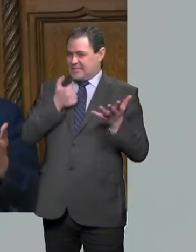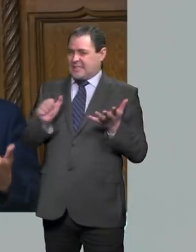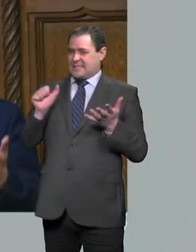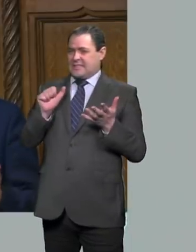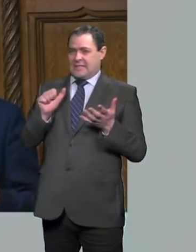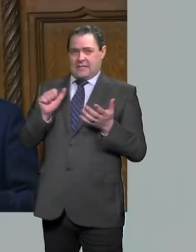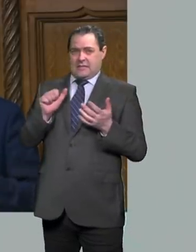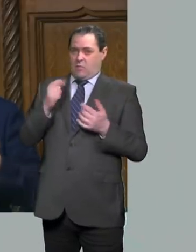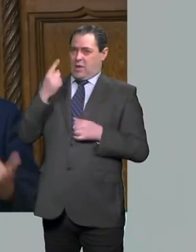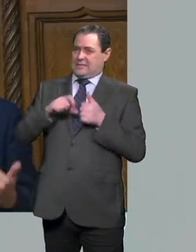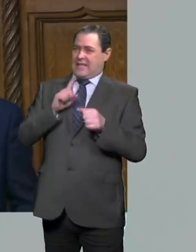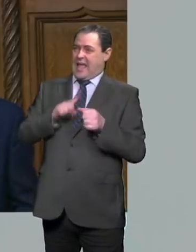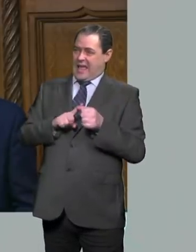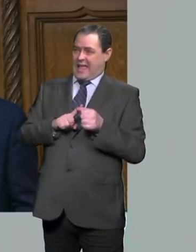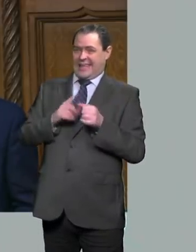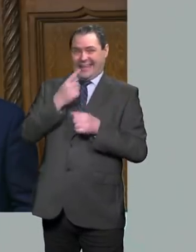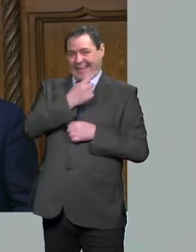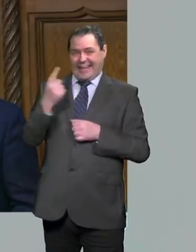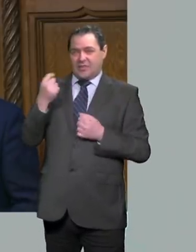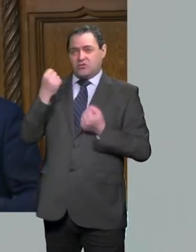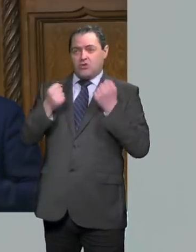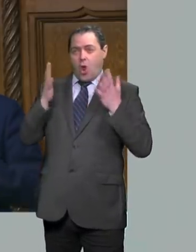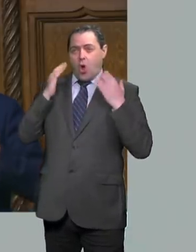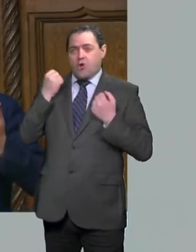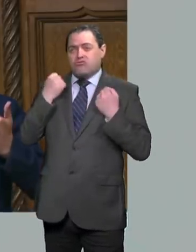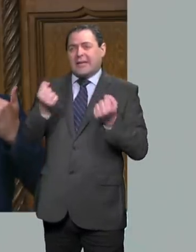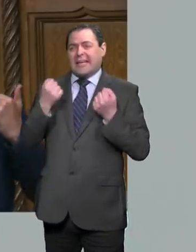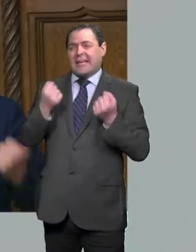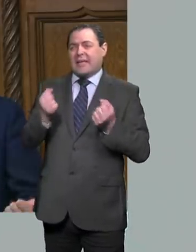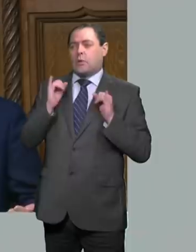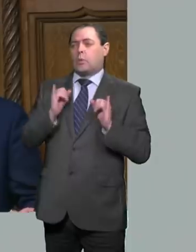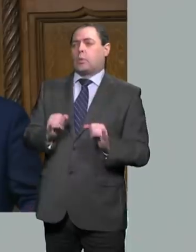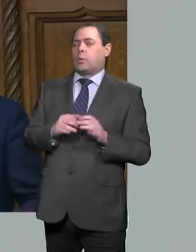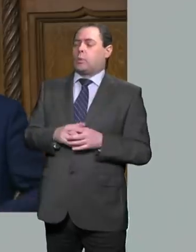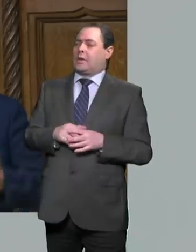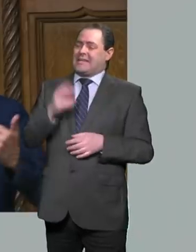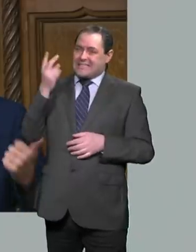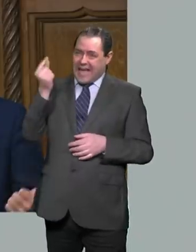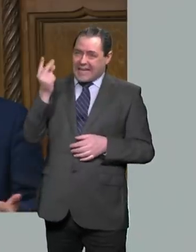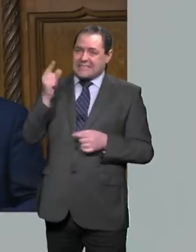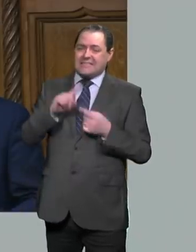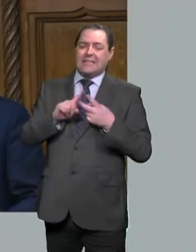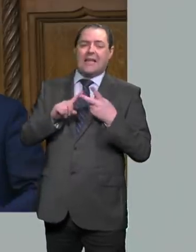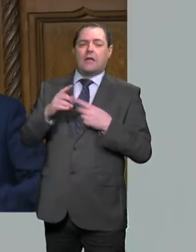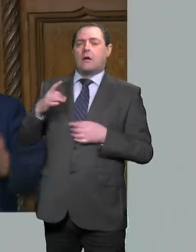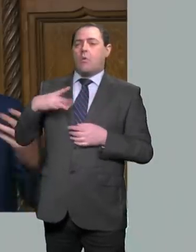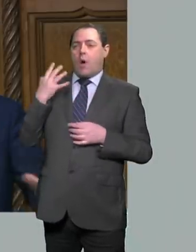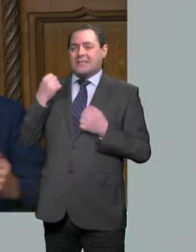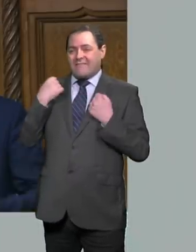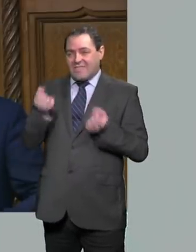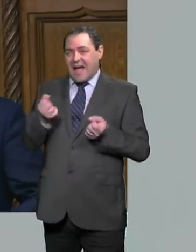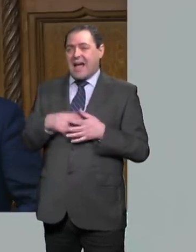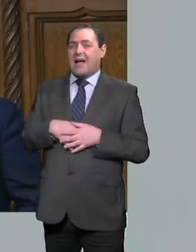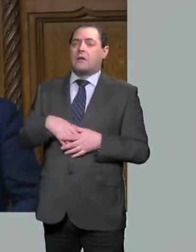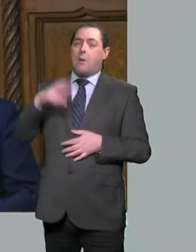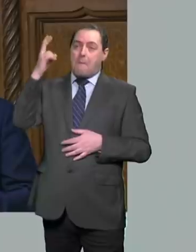£60 per day per lorry driver. Taxis white van men, even